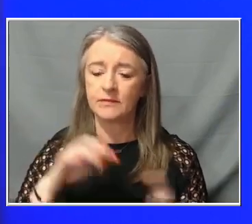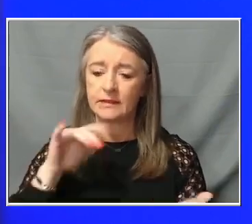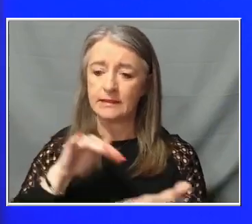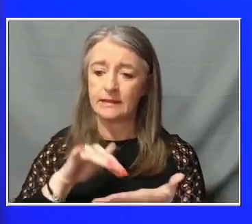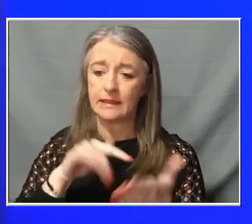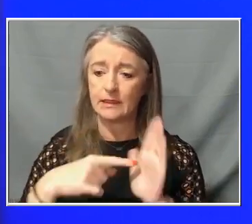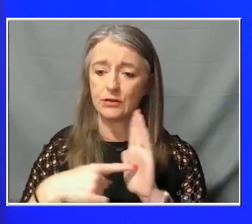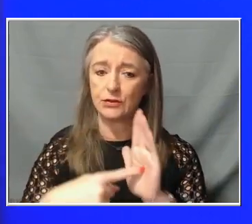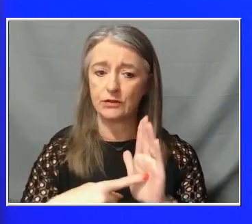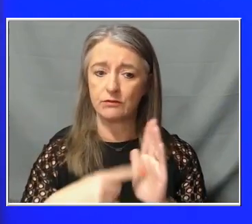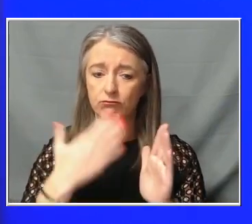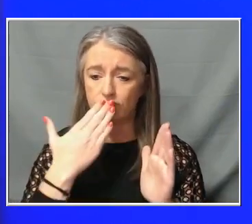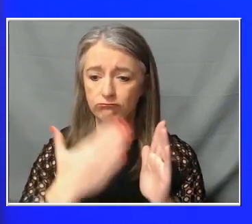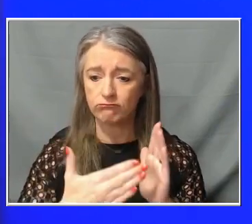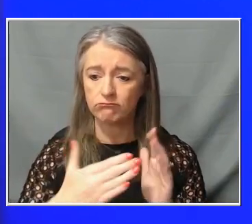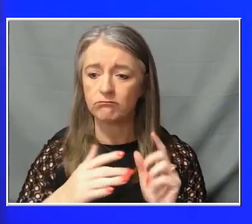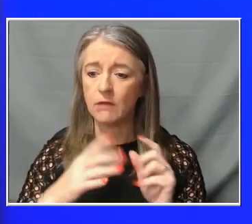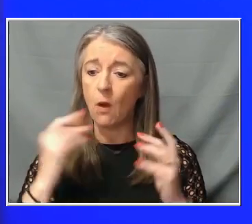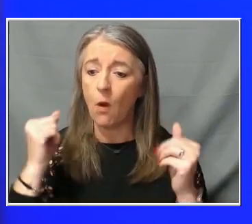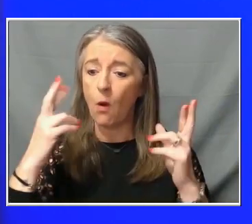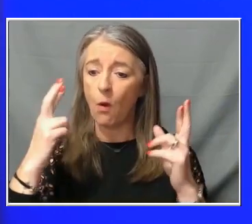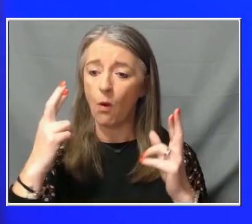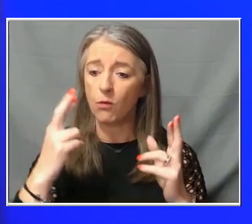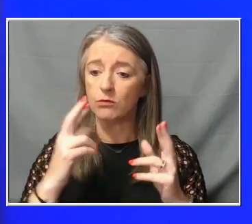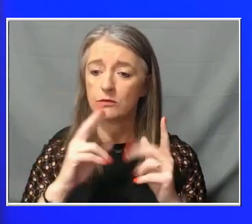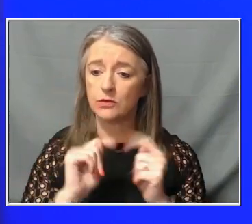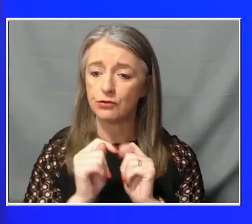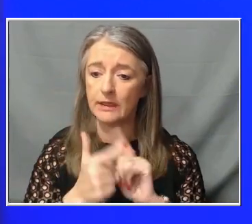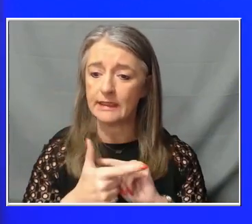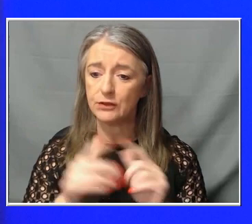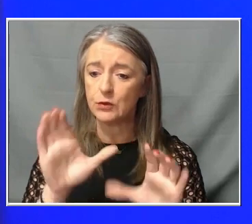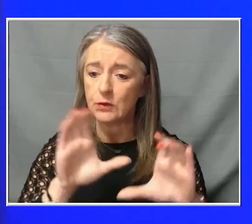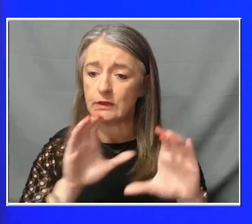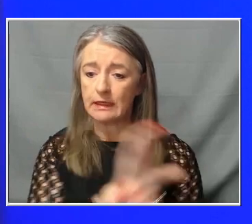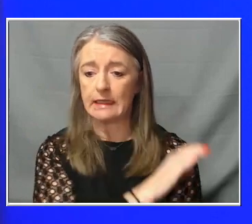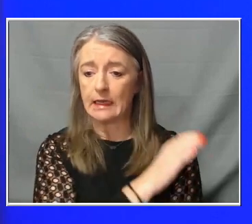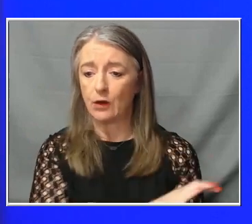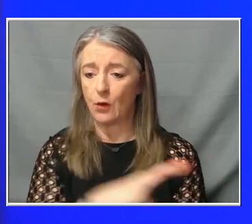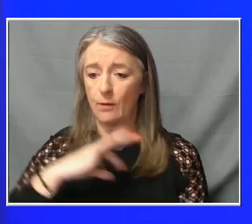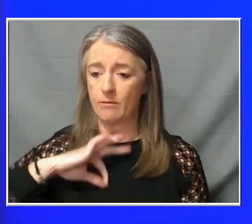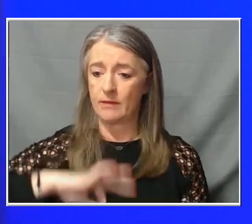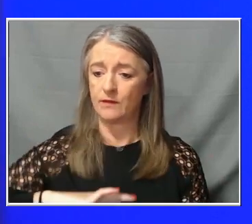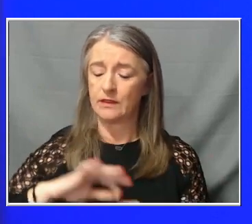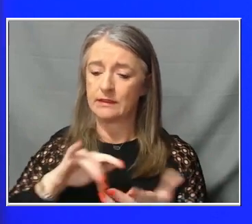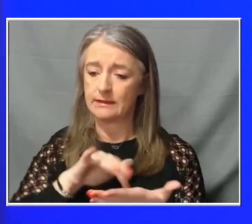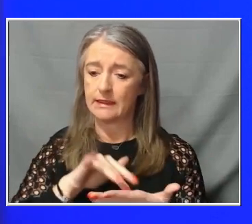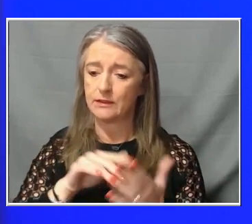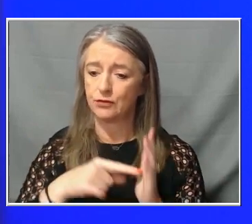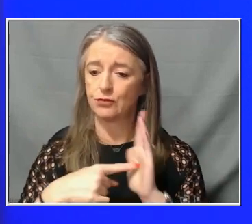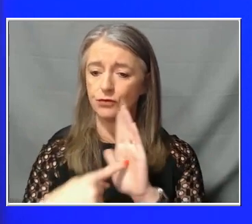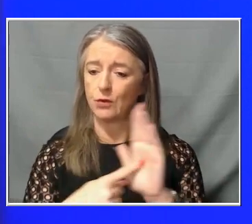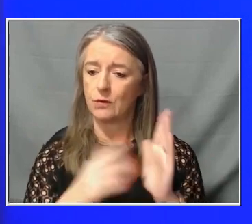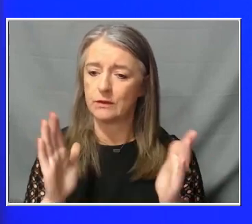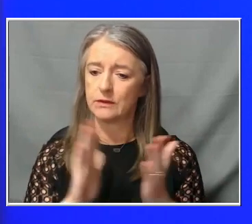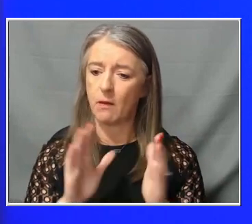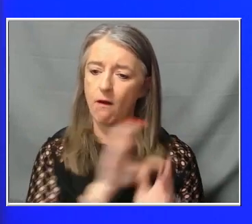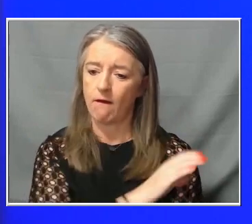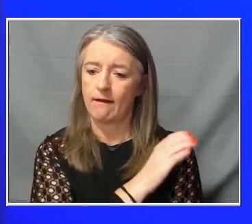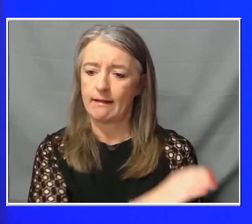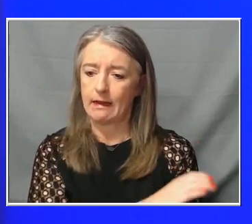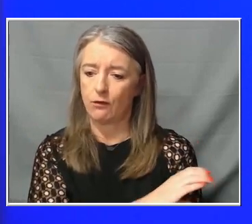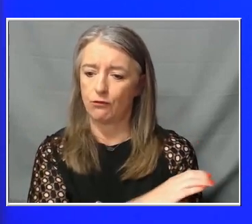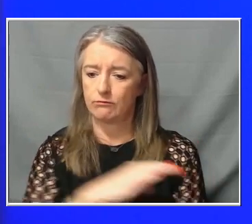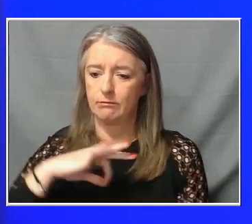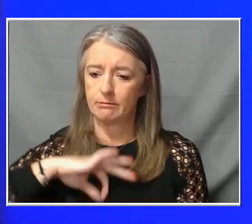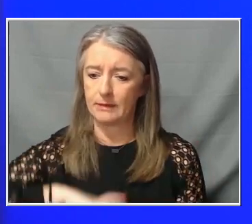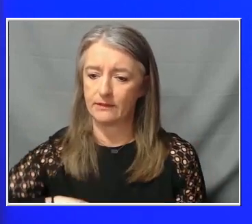very good at that. Now the hope is that'll translate to a clinical benefit, and the study showed that there's a small clinical benefit. The hope